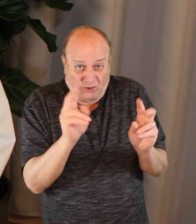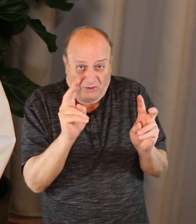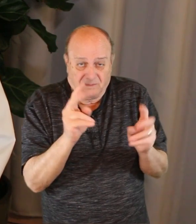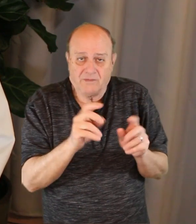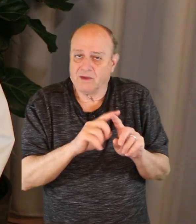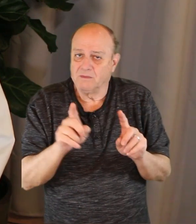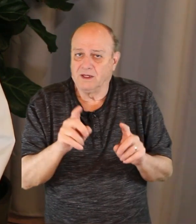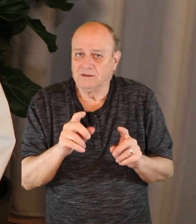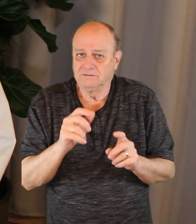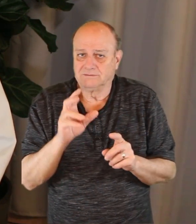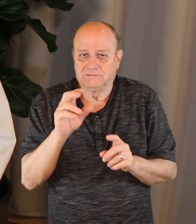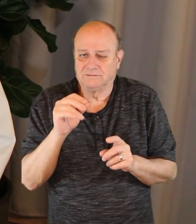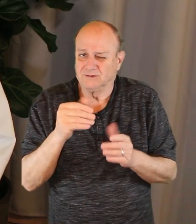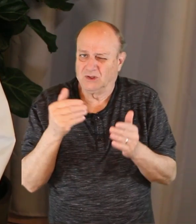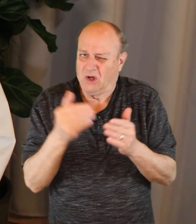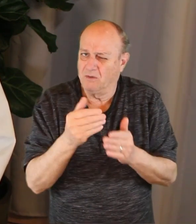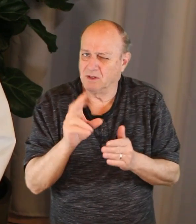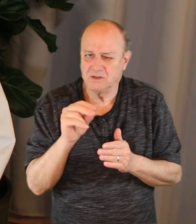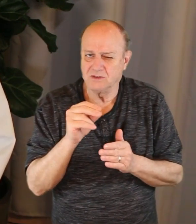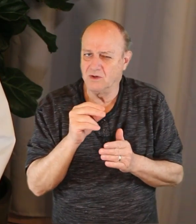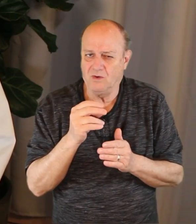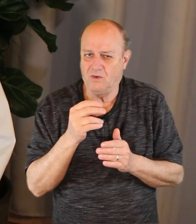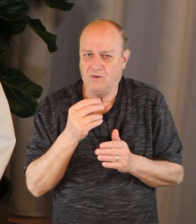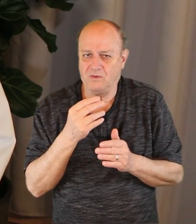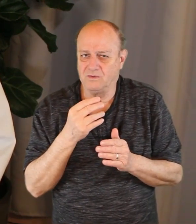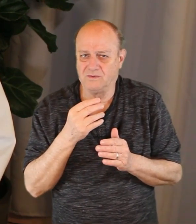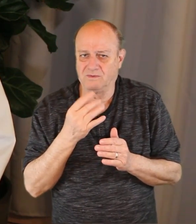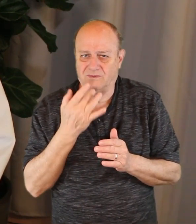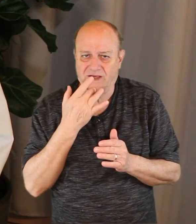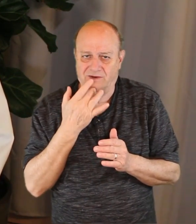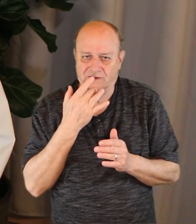leaves you with basically black dirt in your ice